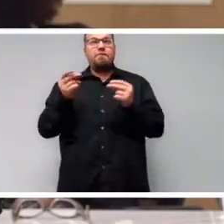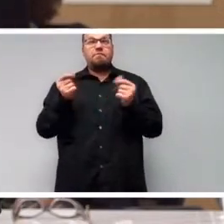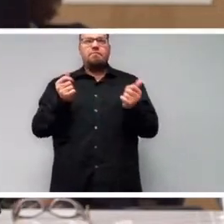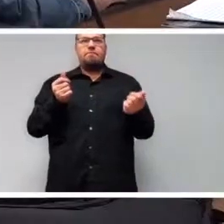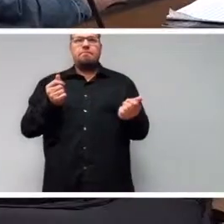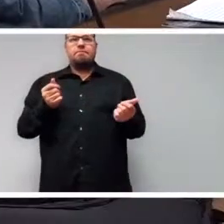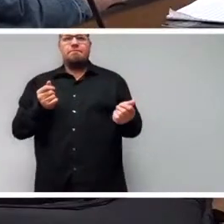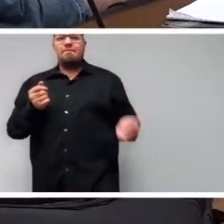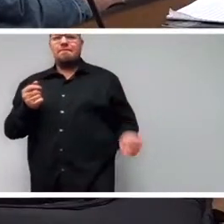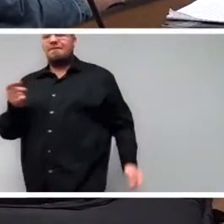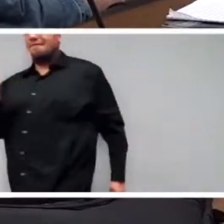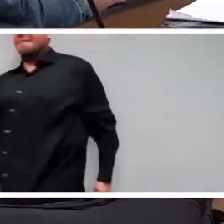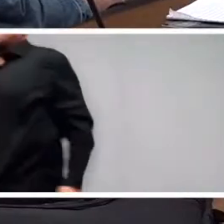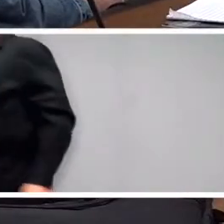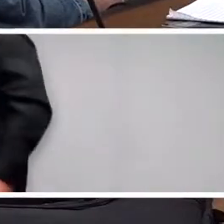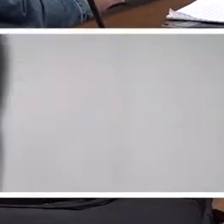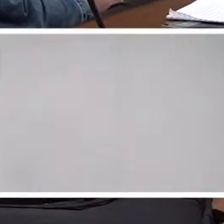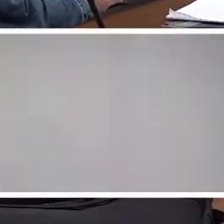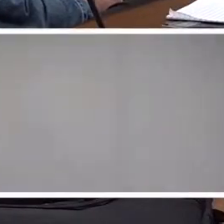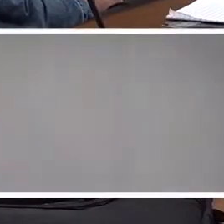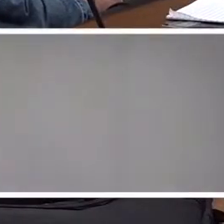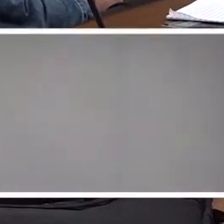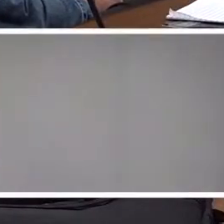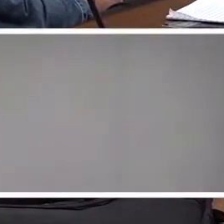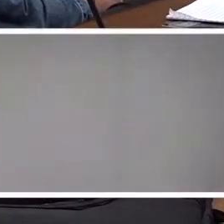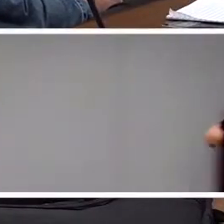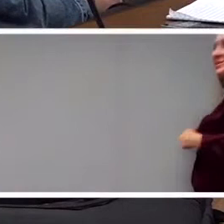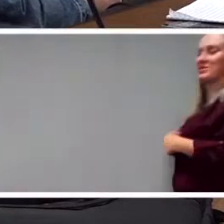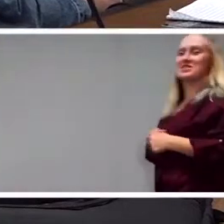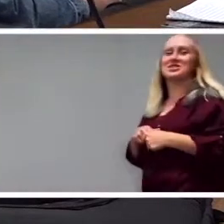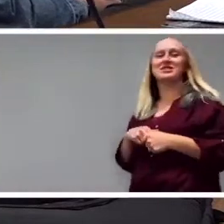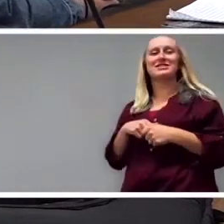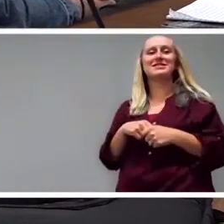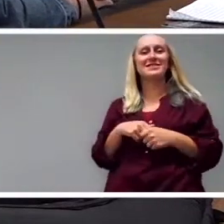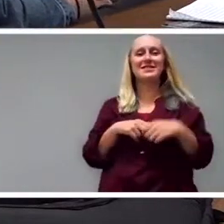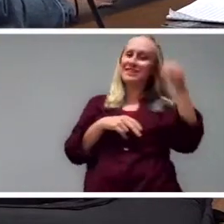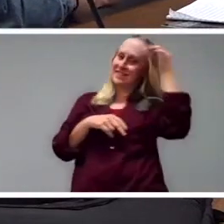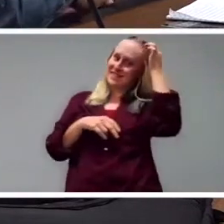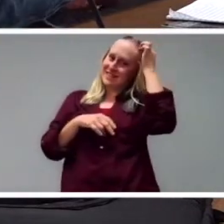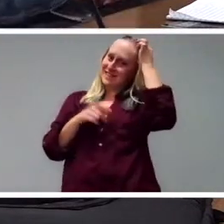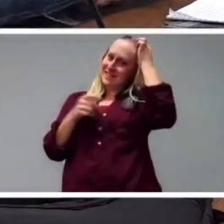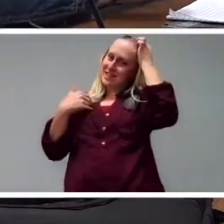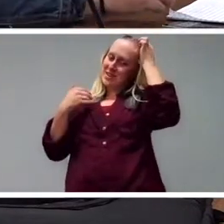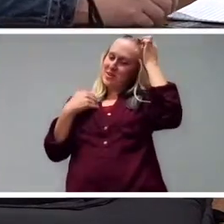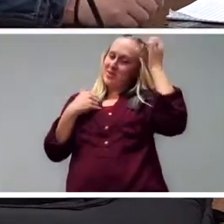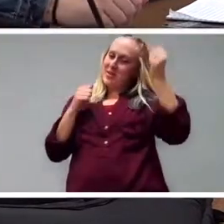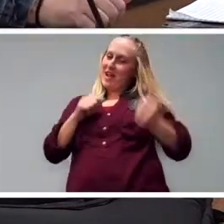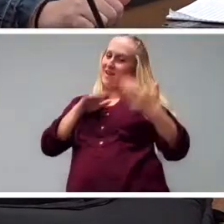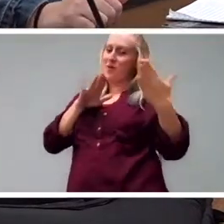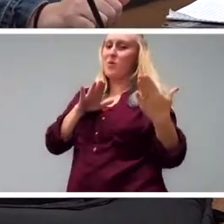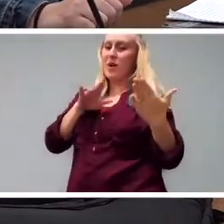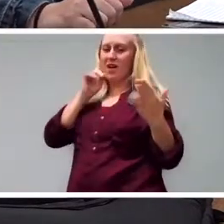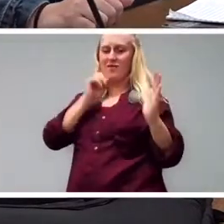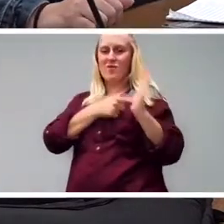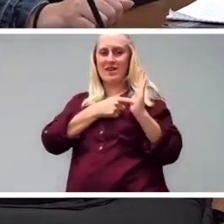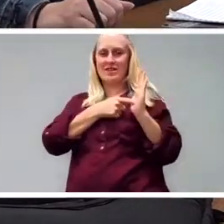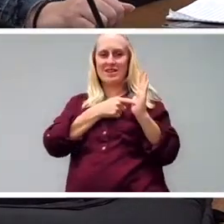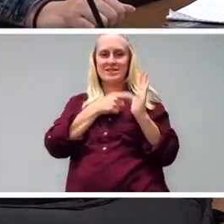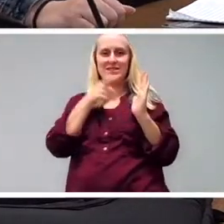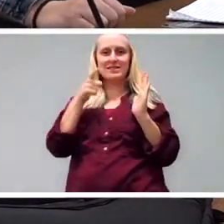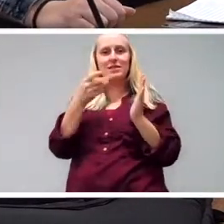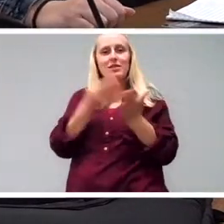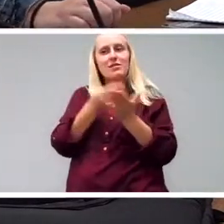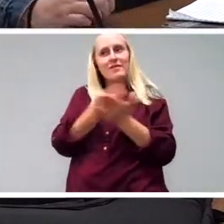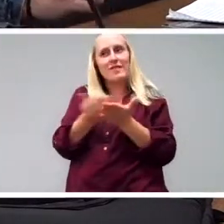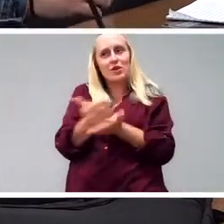plus businesses that support your program. Do we have a way of recognizing all of them, like a luncheon or a fundraising, so that